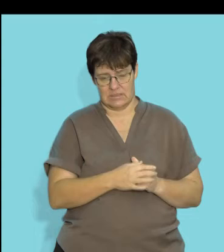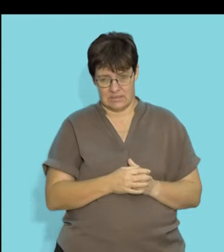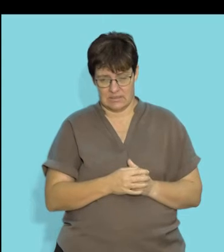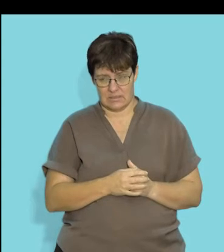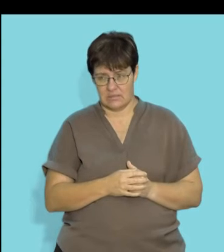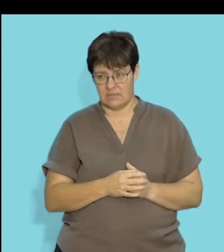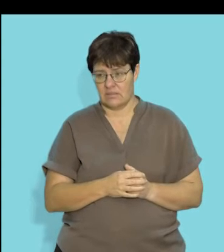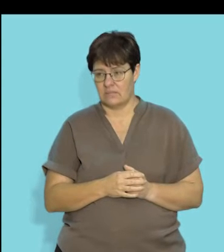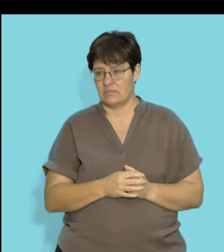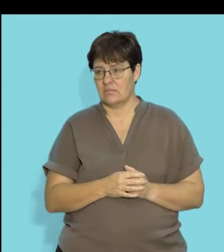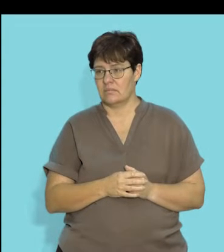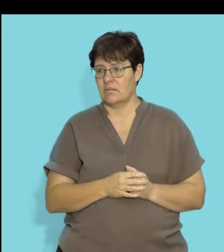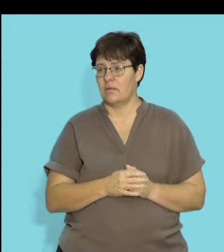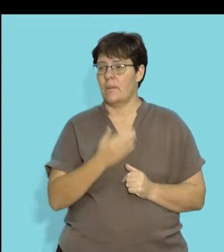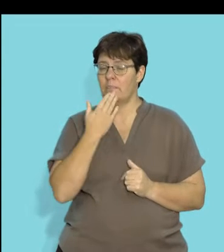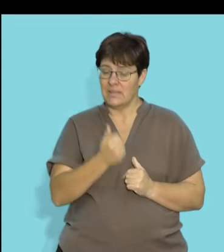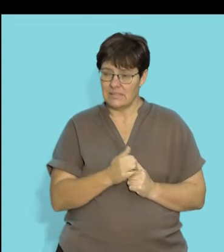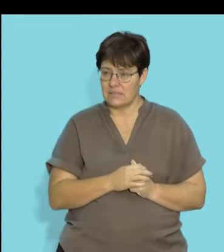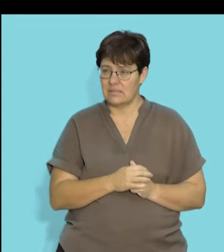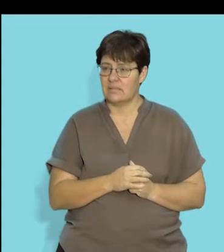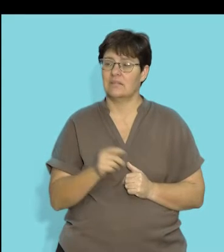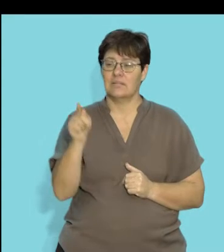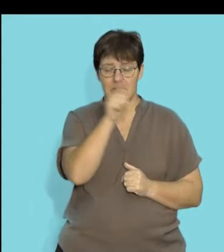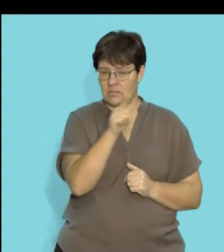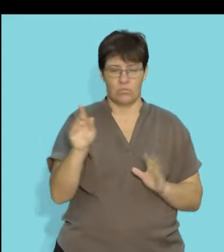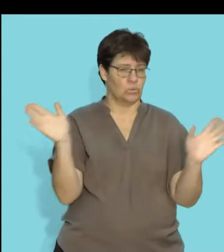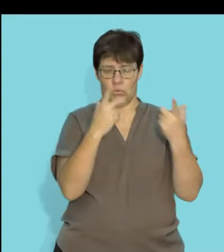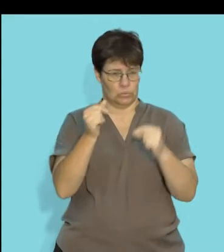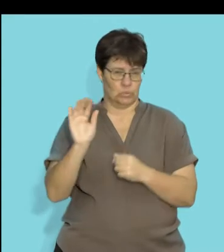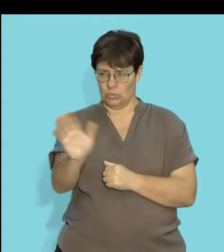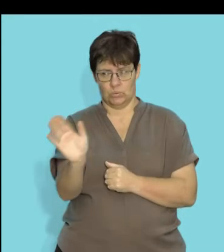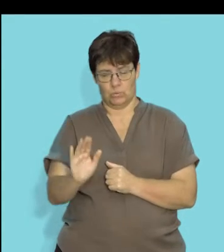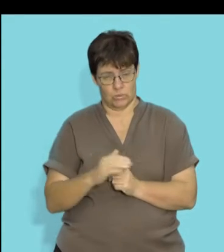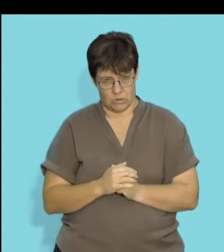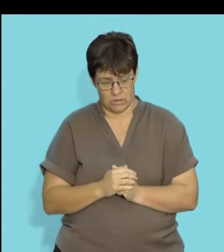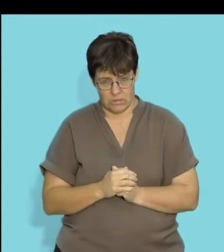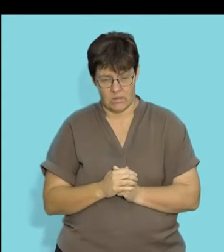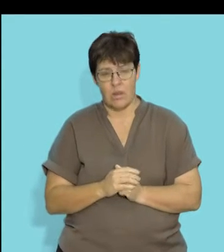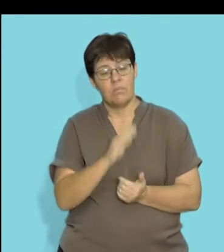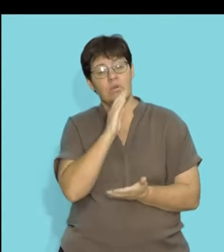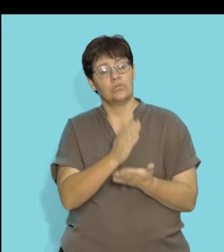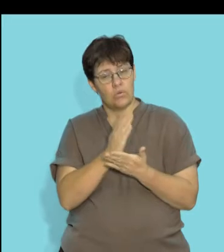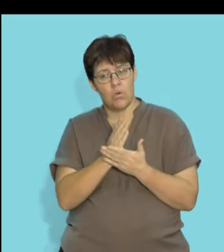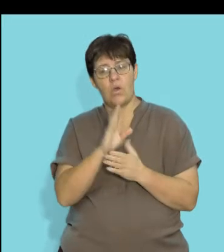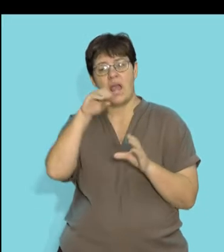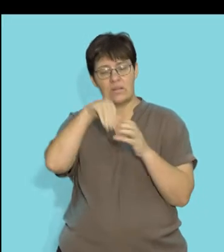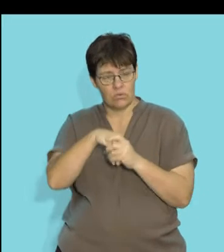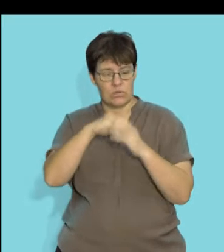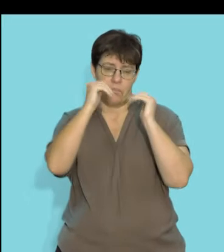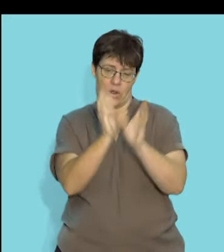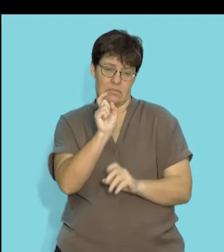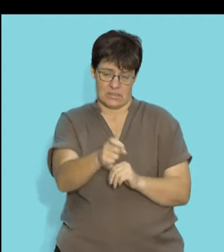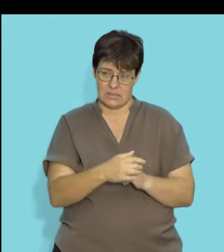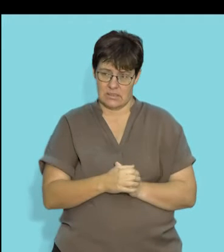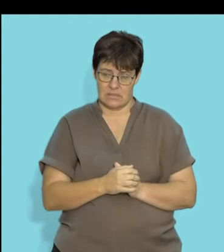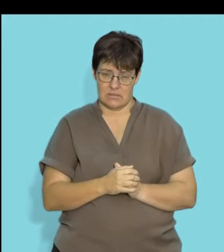something different from what we need to look at. So please, this you must not do at all times. You must make sure that you